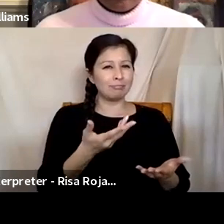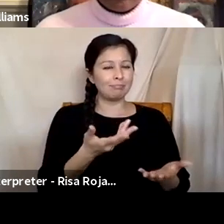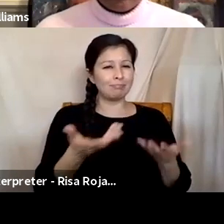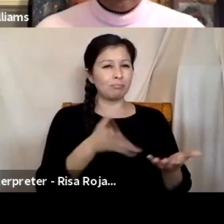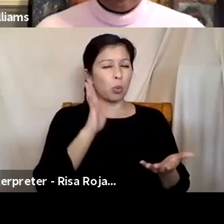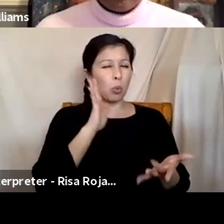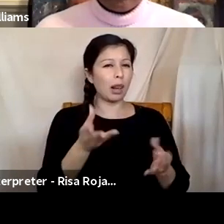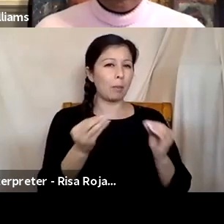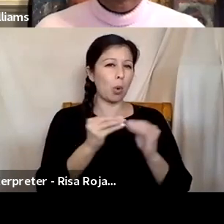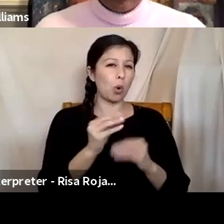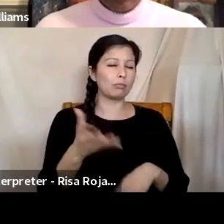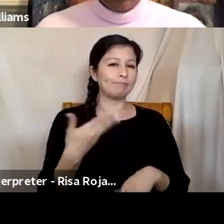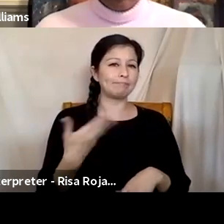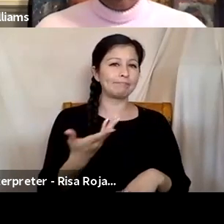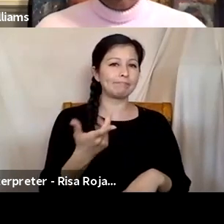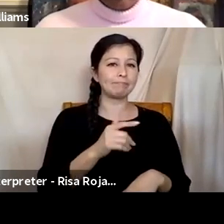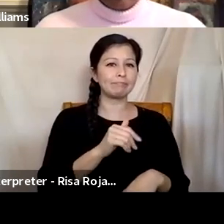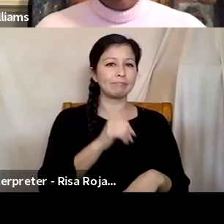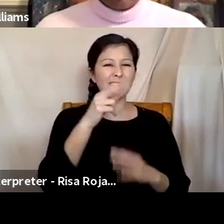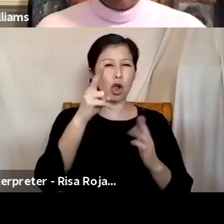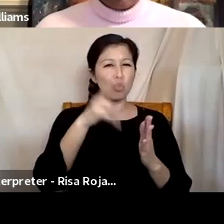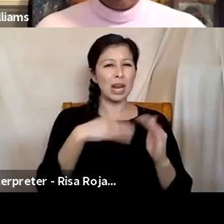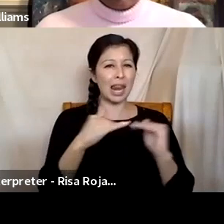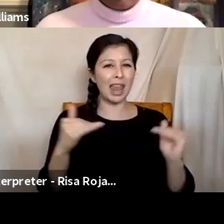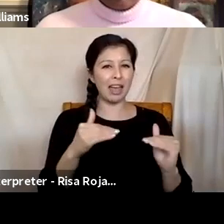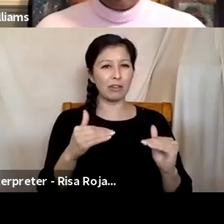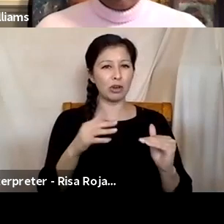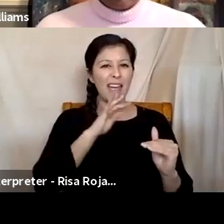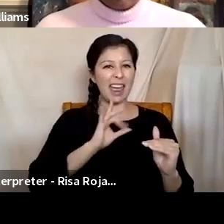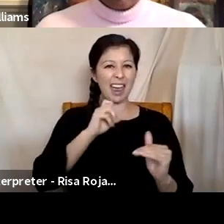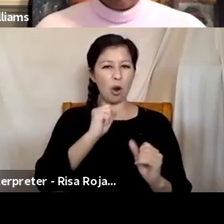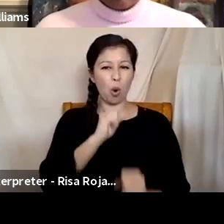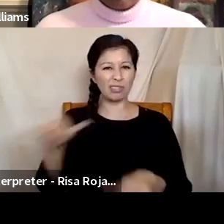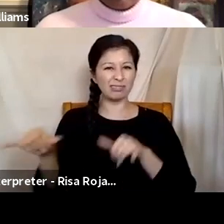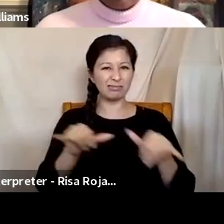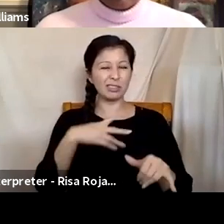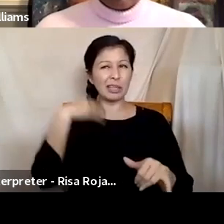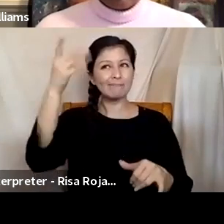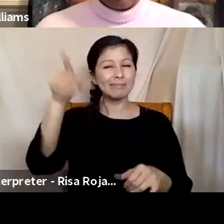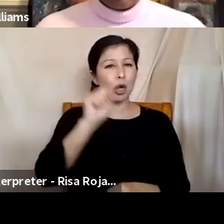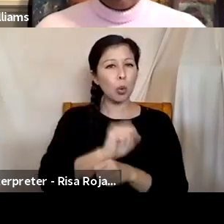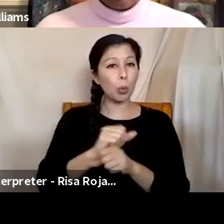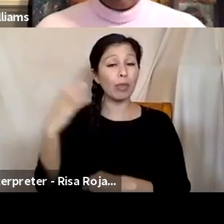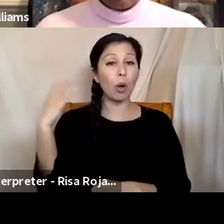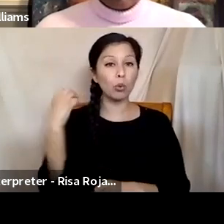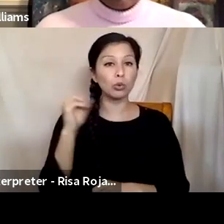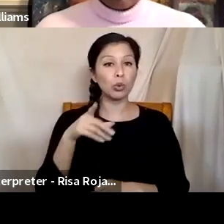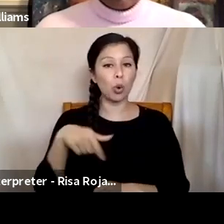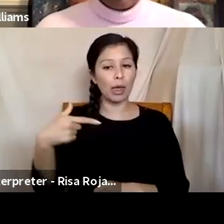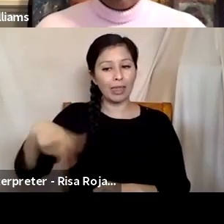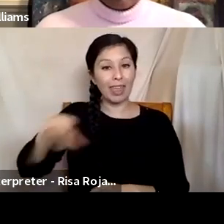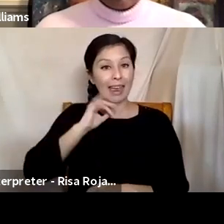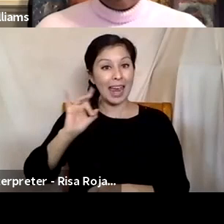it'll be more, not the reading level that she might be in at 8 years old. So I might say, you need to work with a coach so they